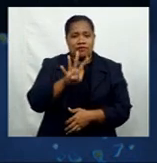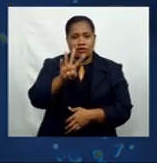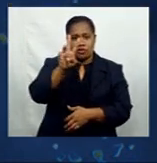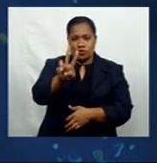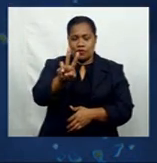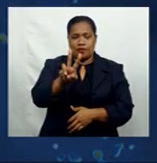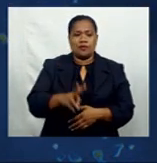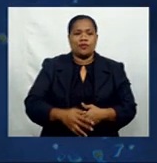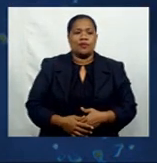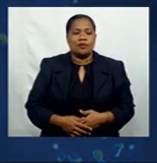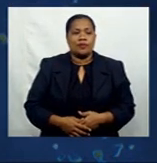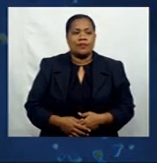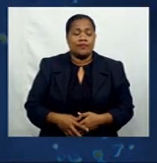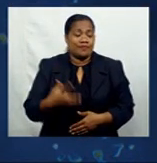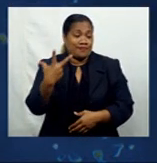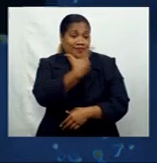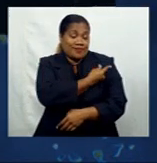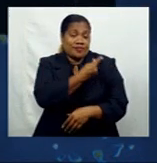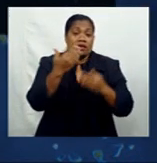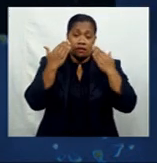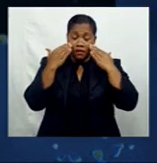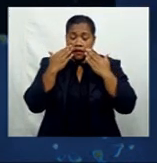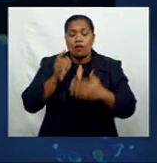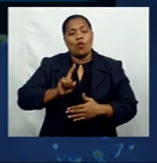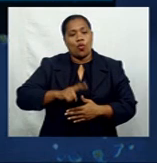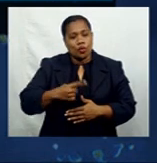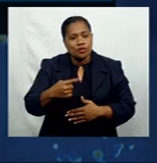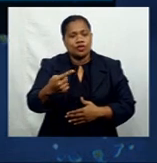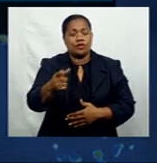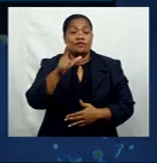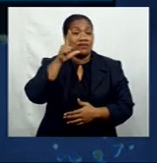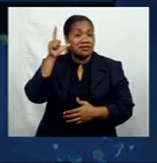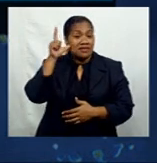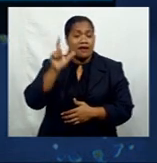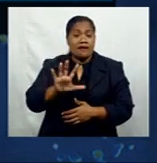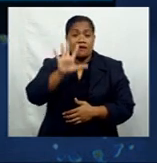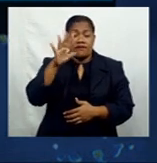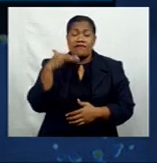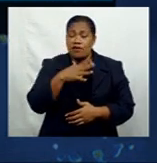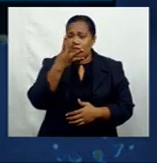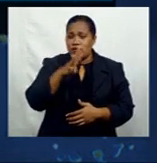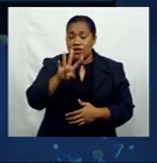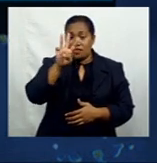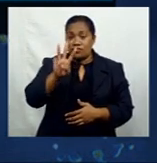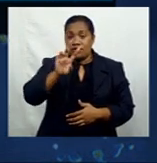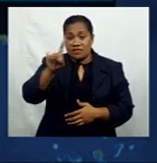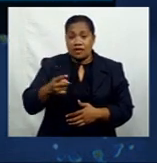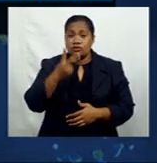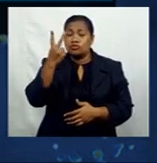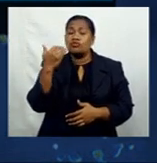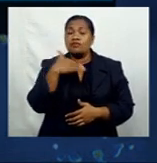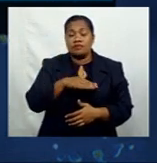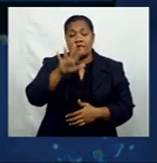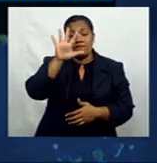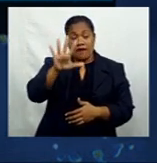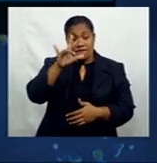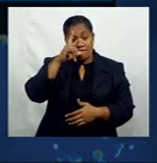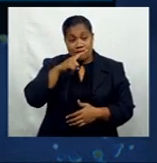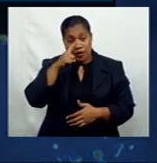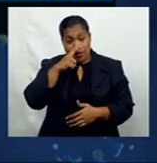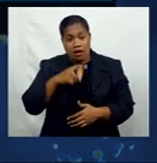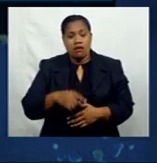The vaccination campaign also continues. As of yesterday, 543,205 people